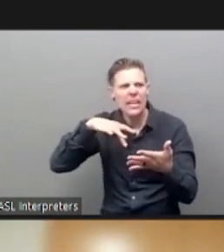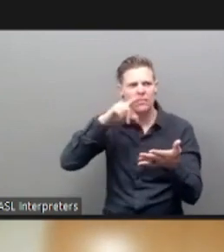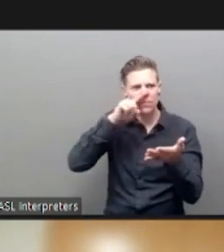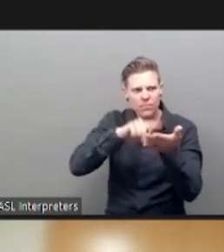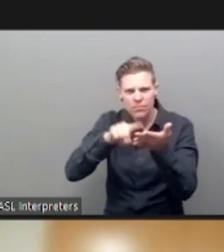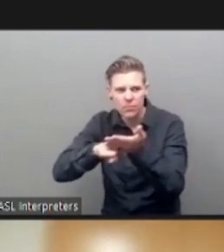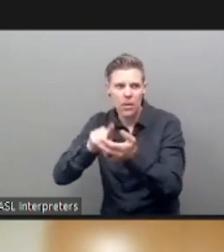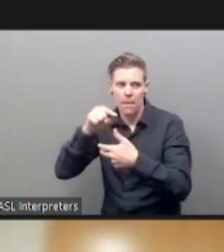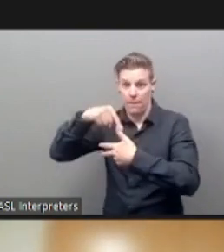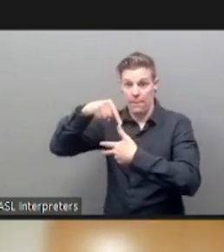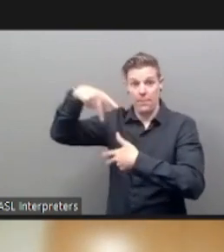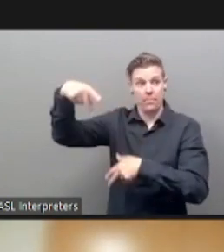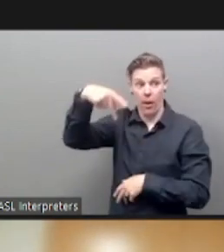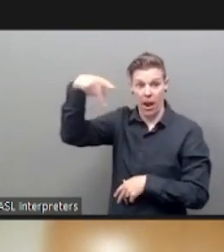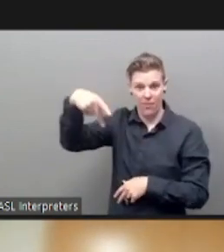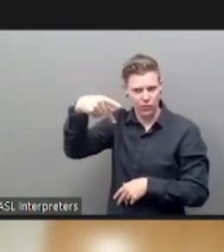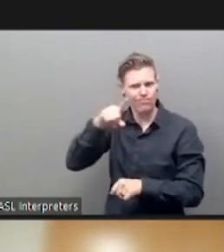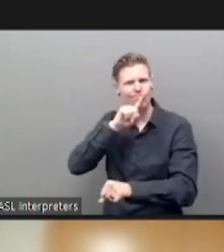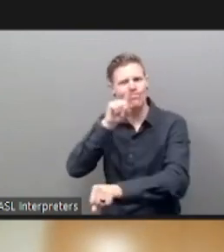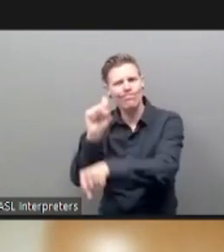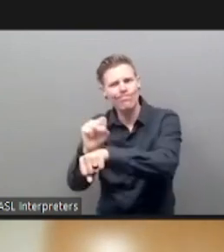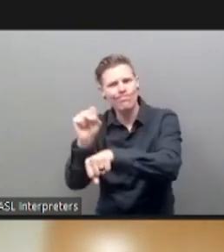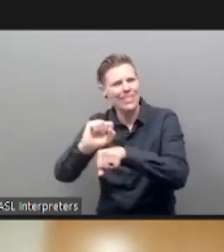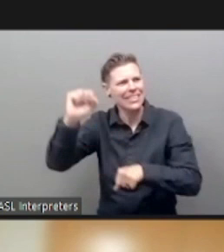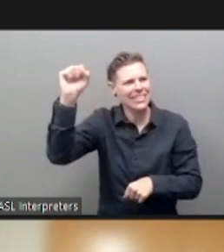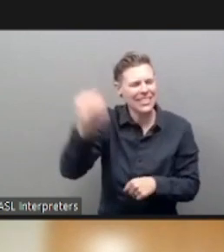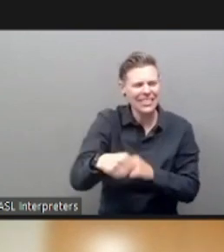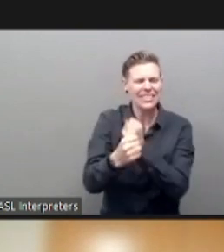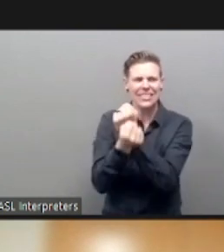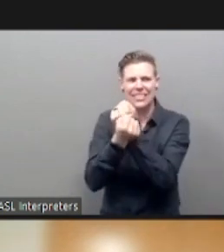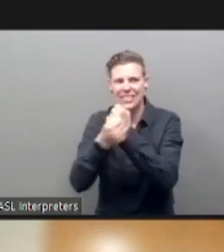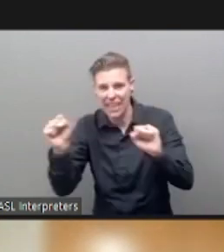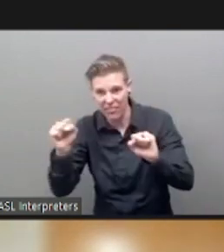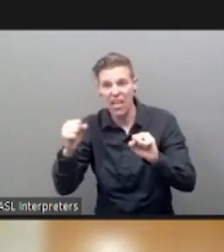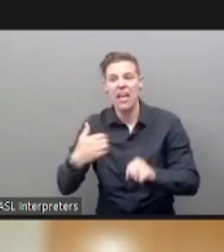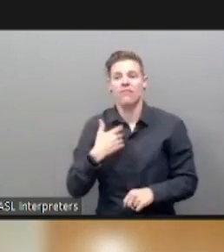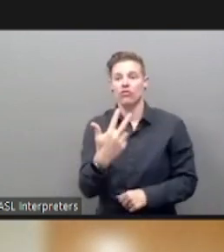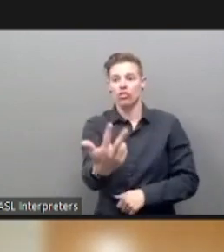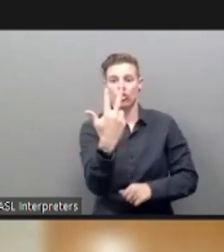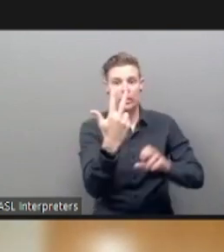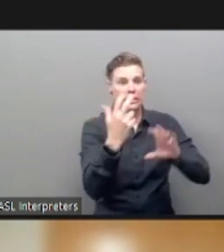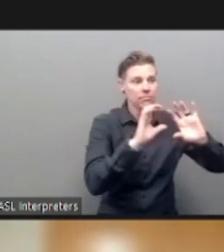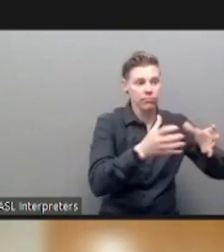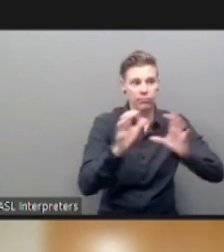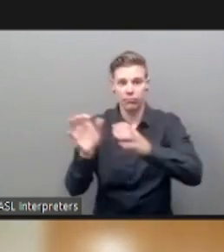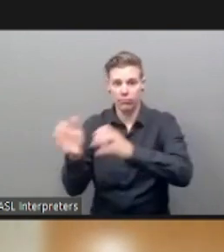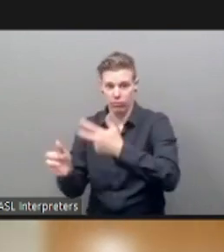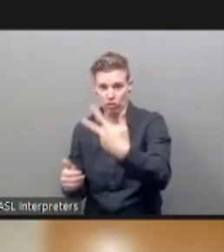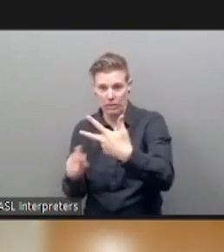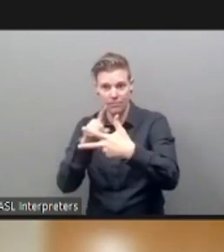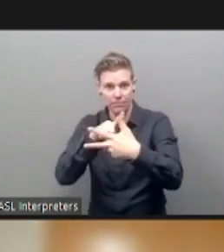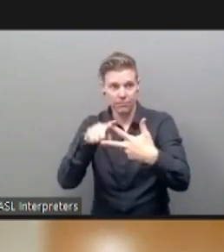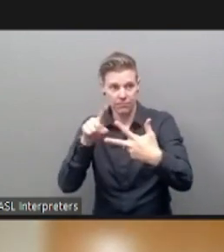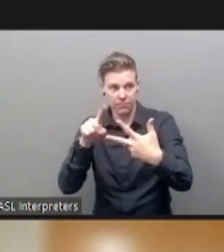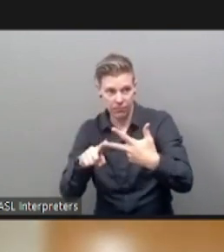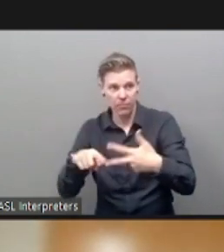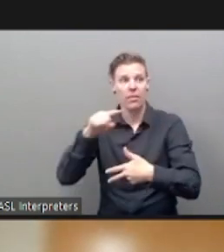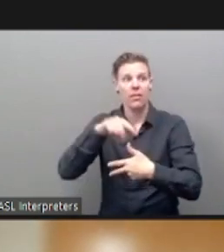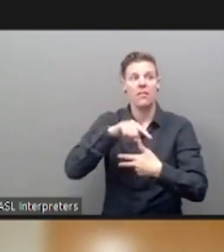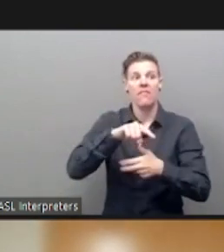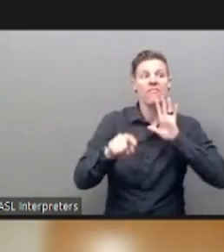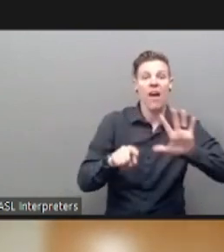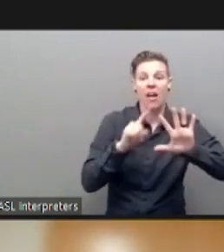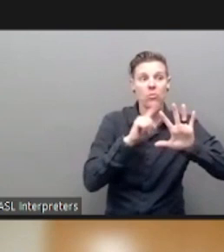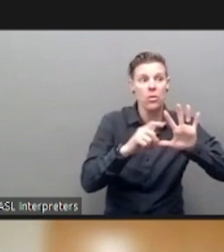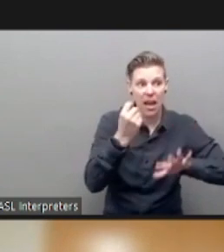5 to 11-year-olds. They looked at 3 groups, 5 to 11-year-olds, 2 to 4-year-olds, and 6 months old to